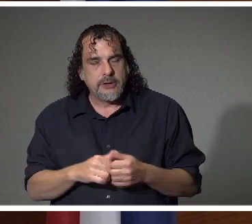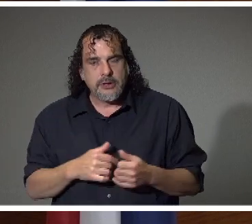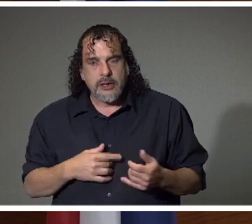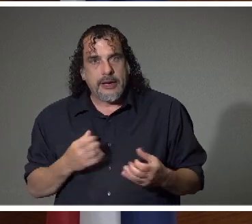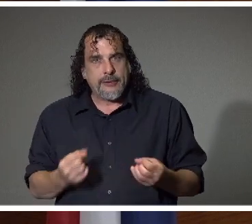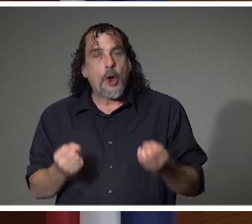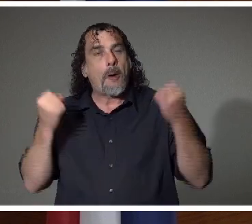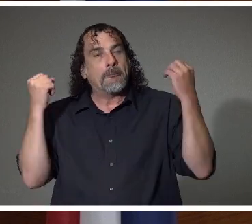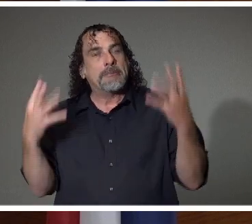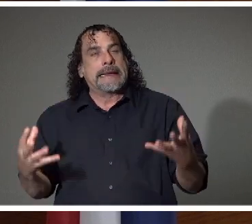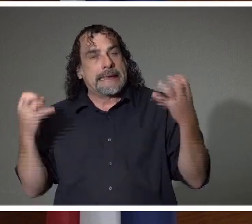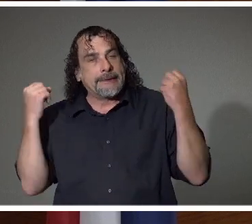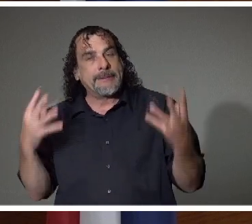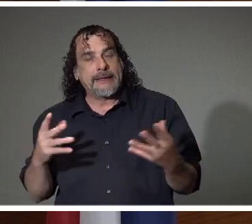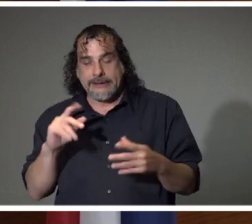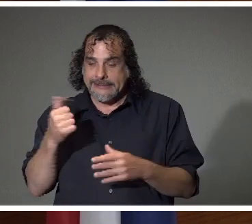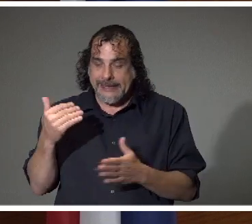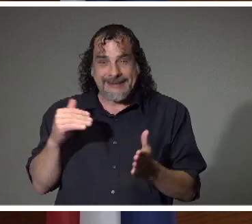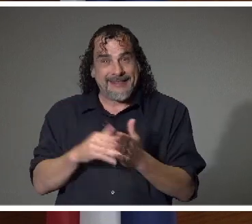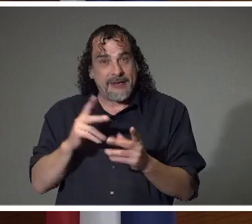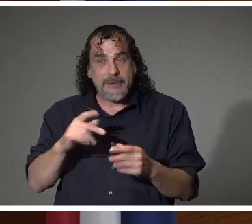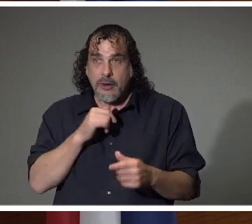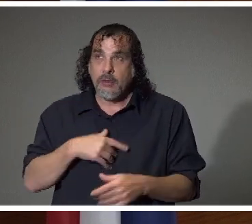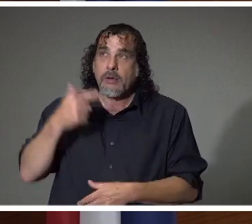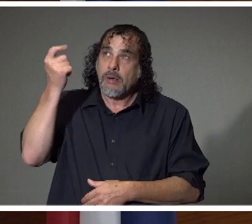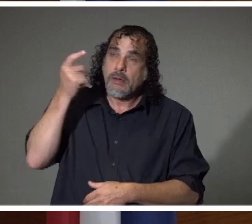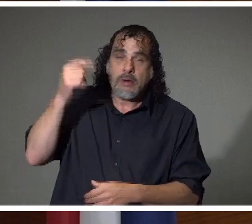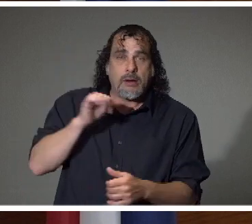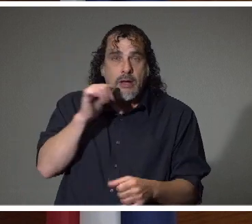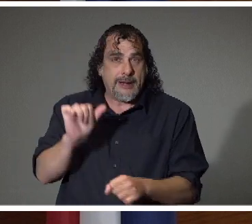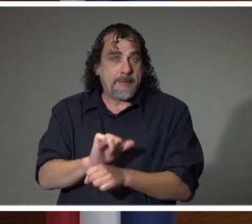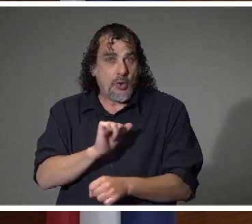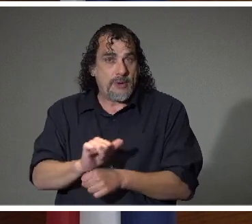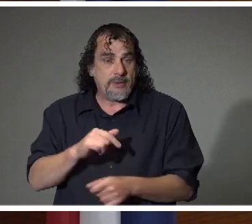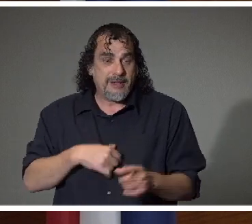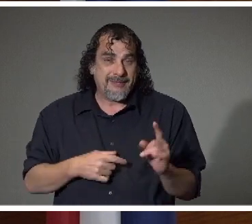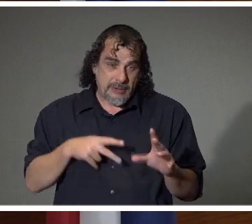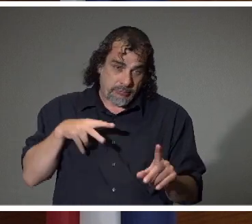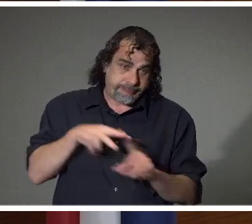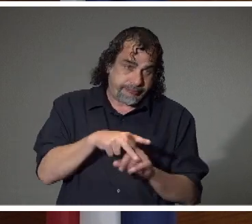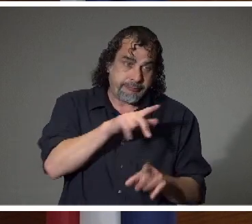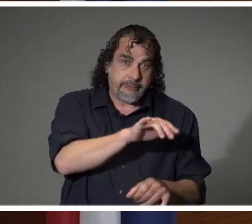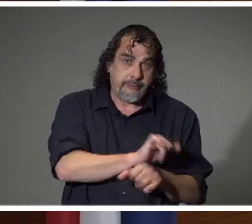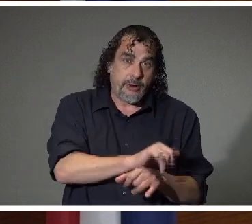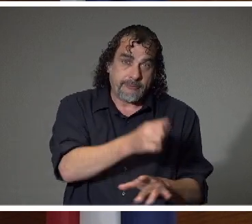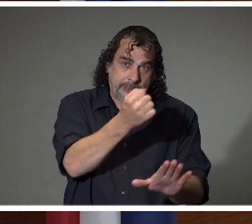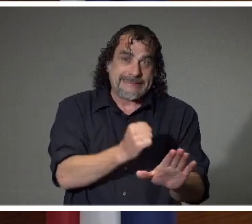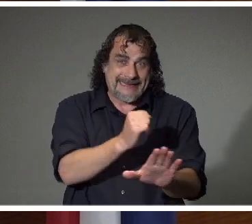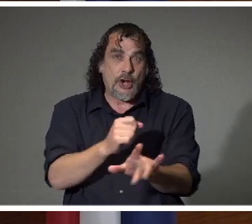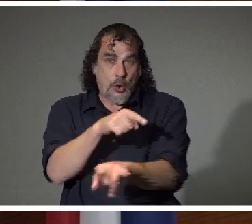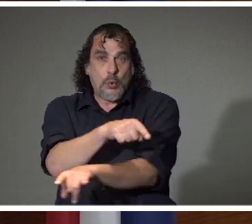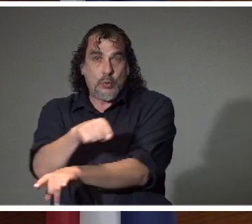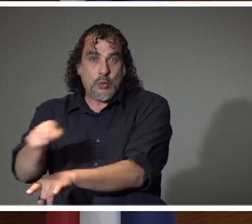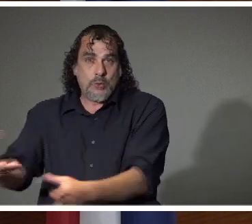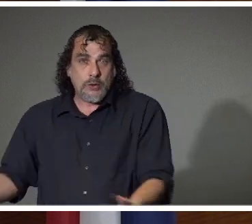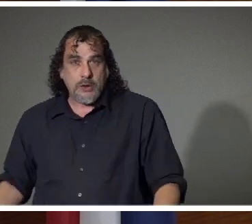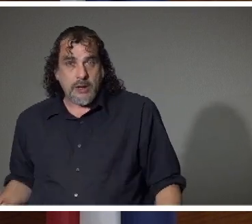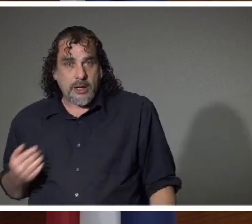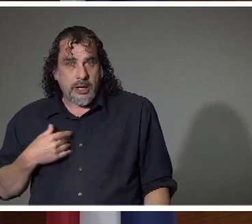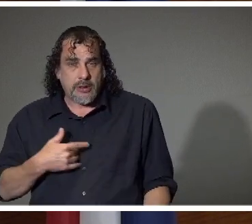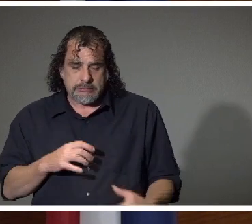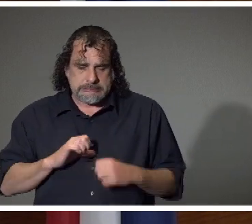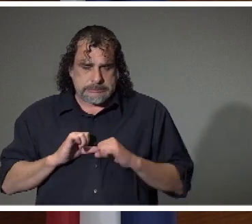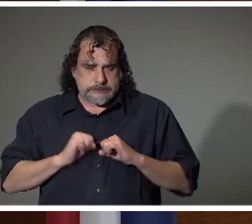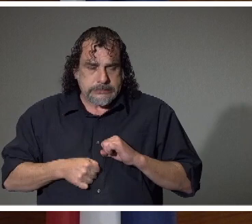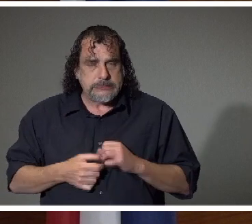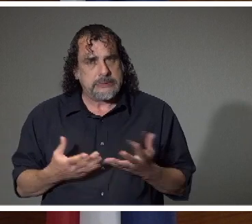of thousands of Mississippians that have filed unemployment insurance that were directly tied to that particular industry. And our heart goes out